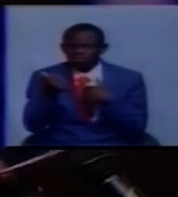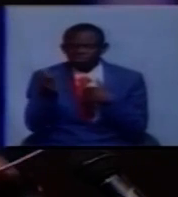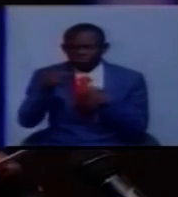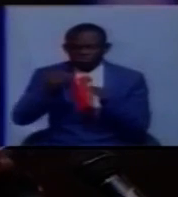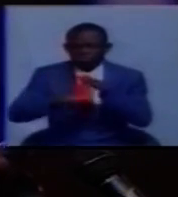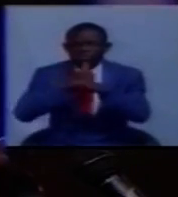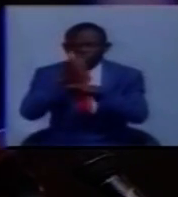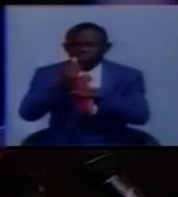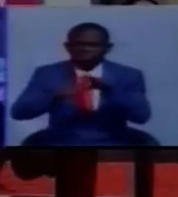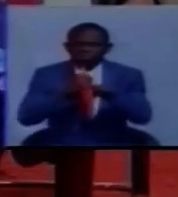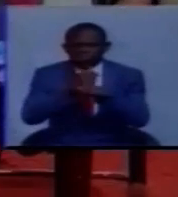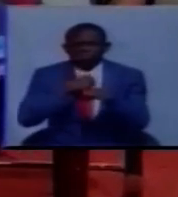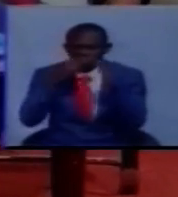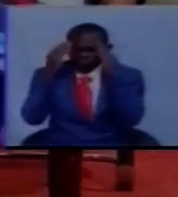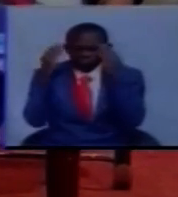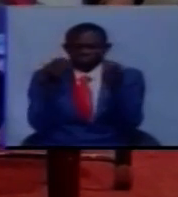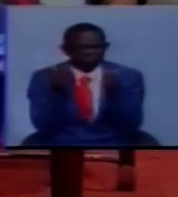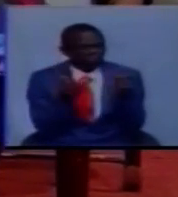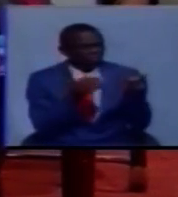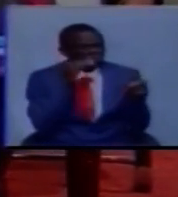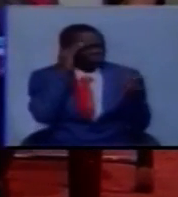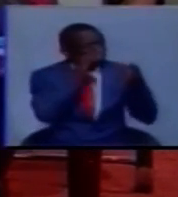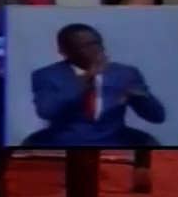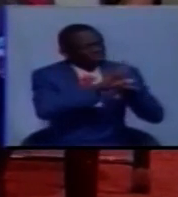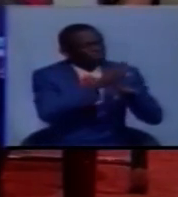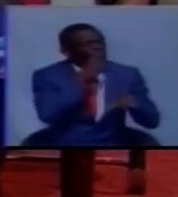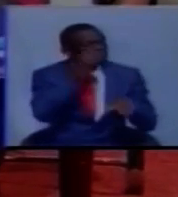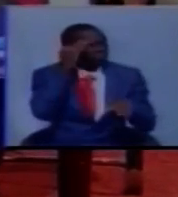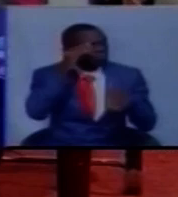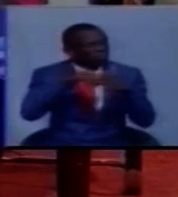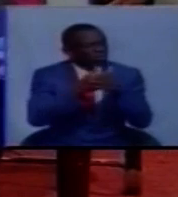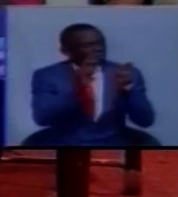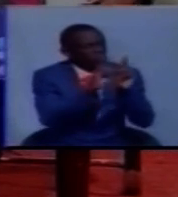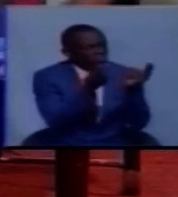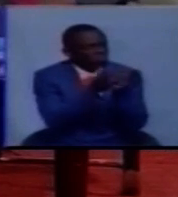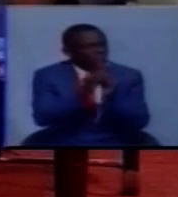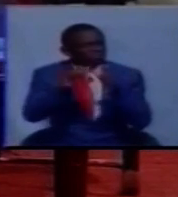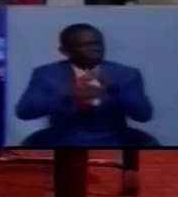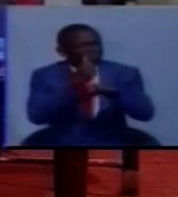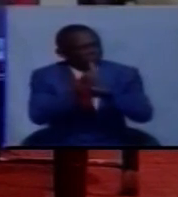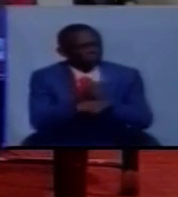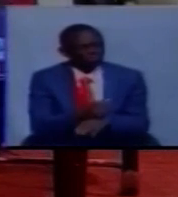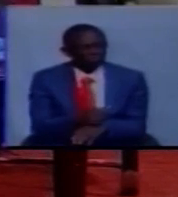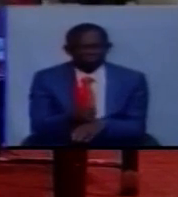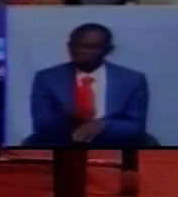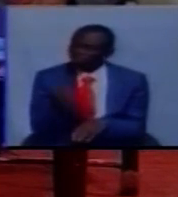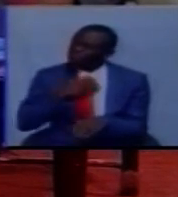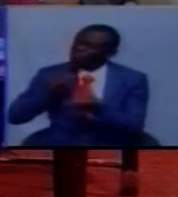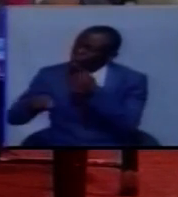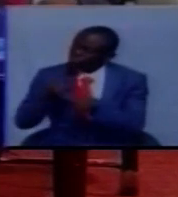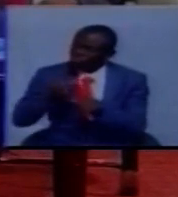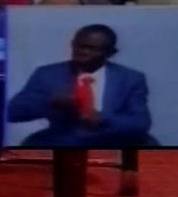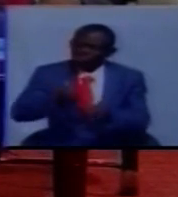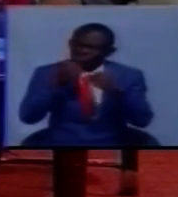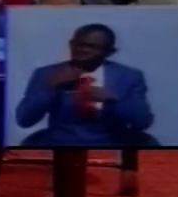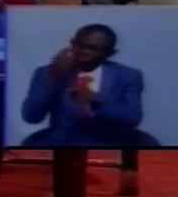you're Minister of Labour, you probably should know how they came up. Well, my friend, they've got a right to organize. I don't want to